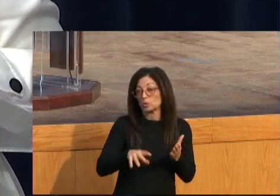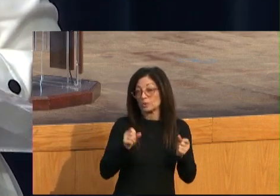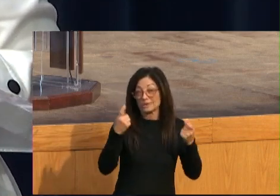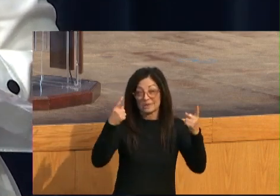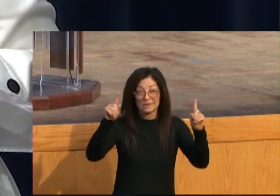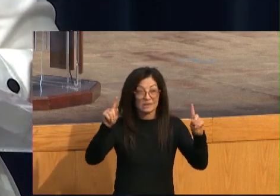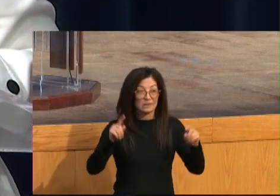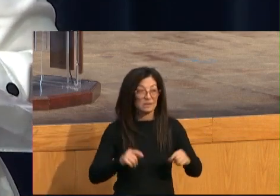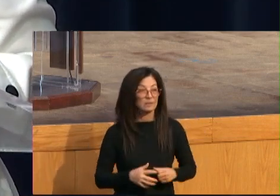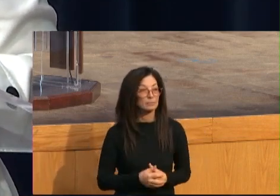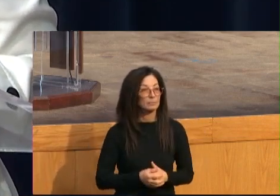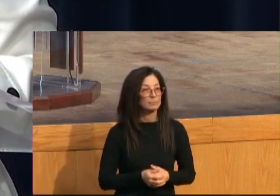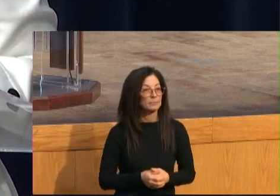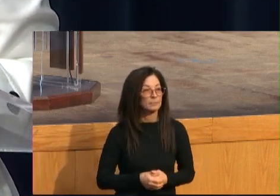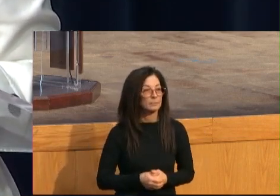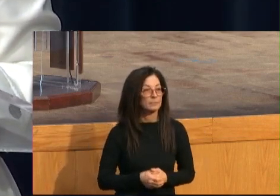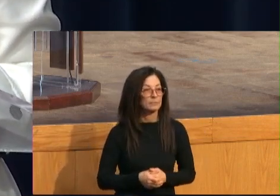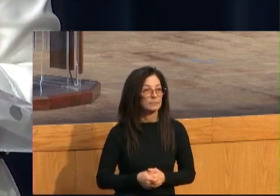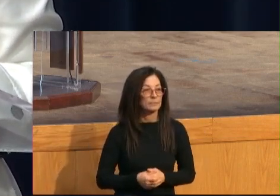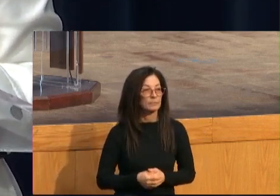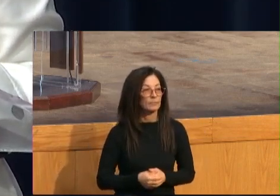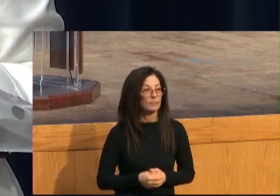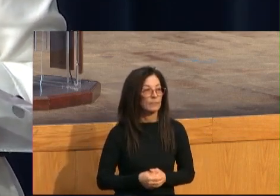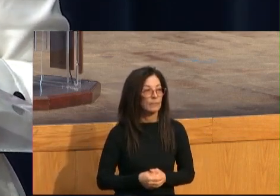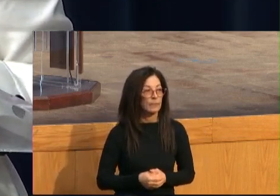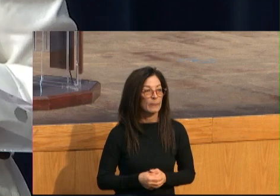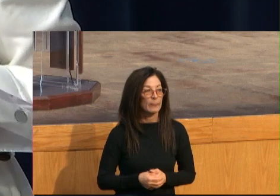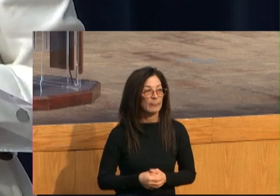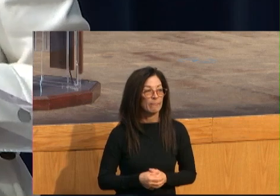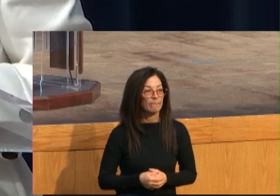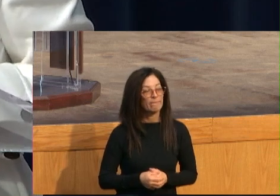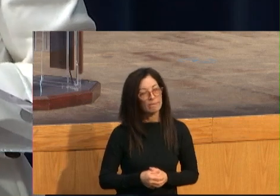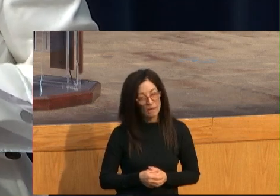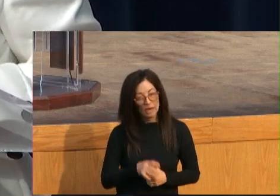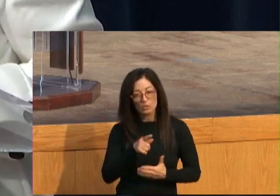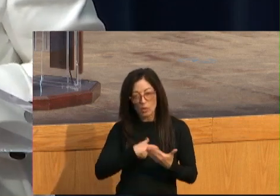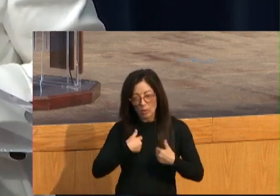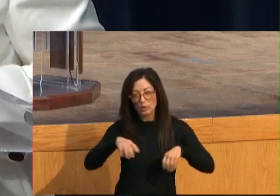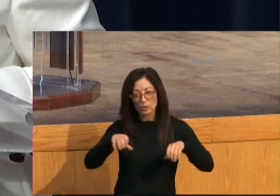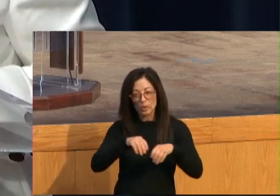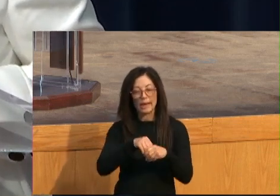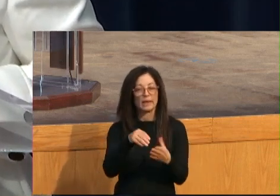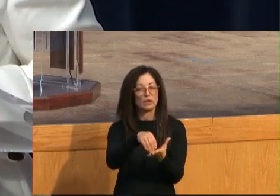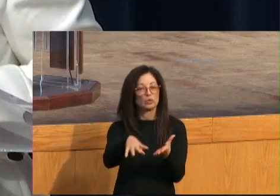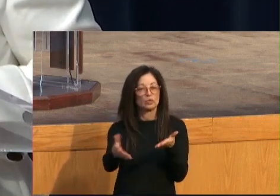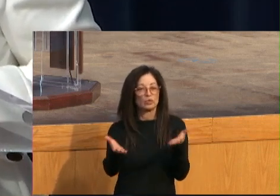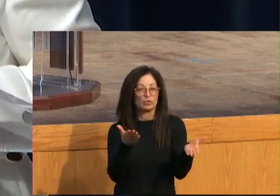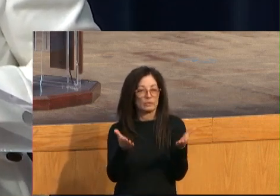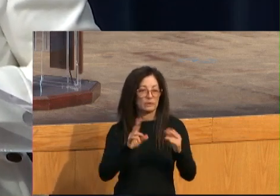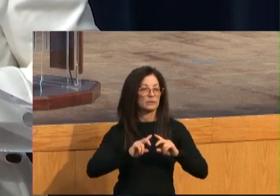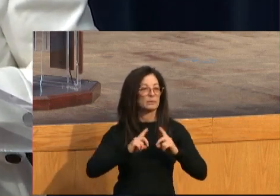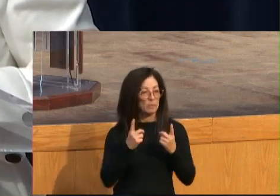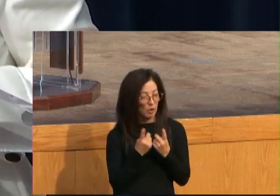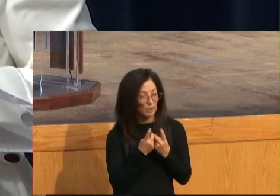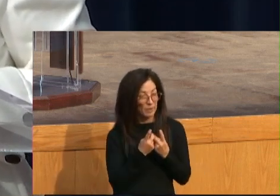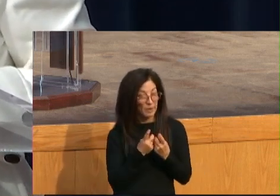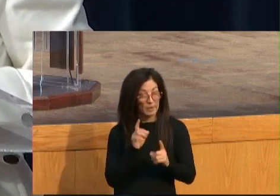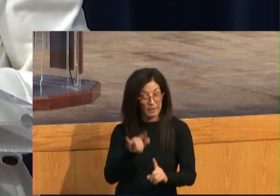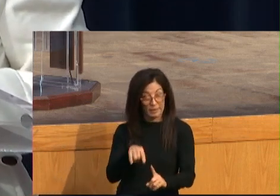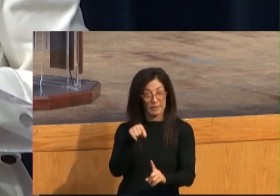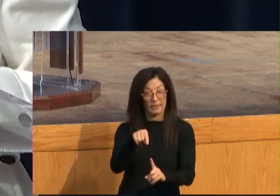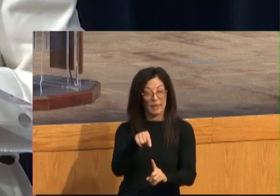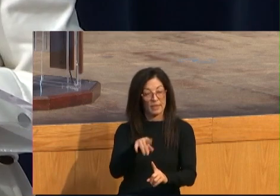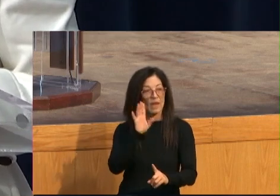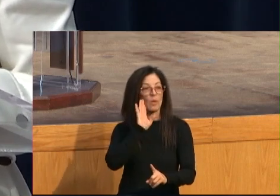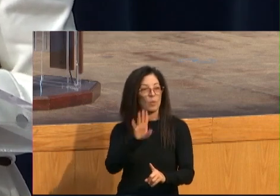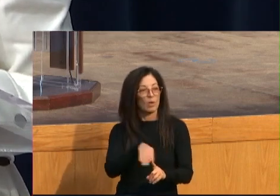succeed. And it's what we do in the Student Services Department that will impact and